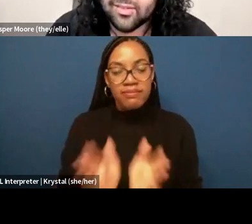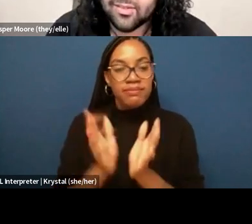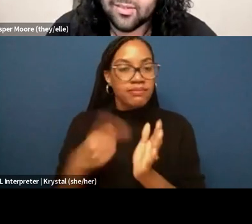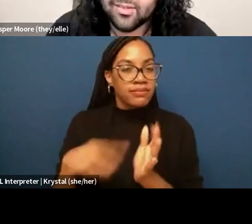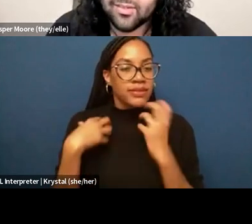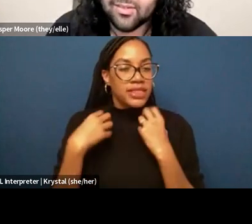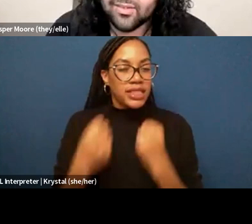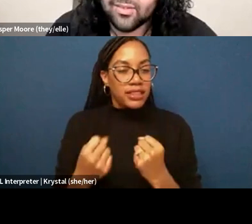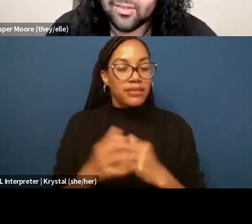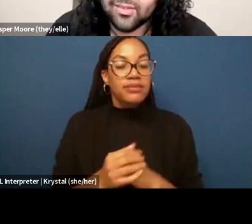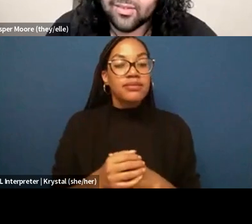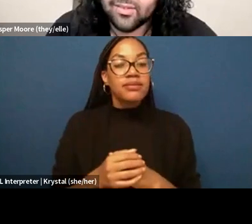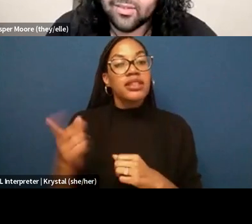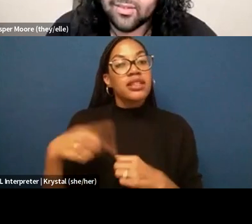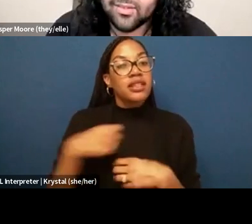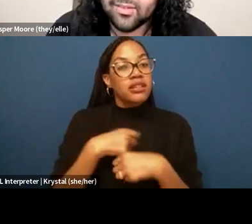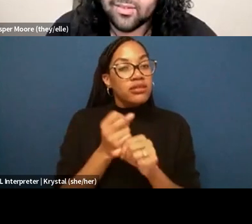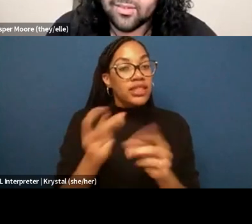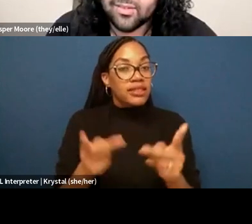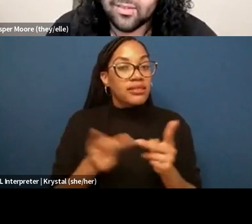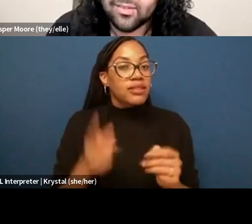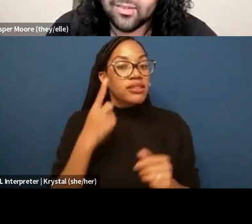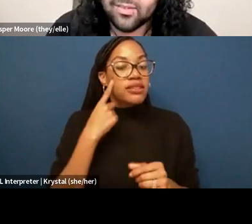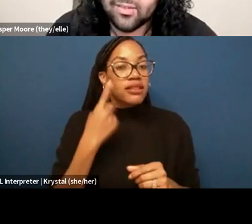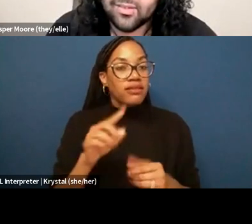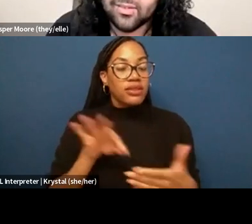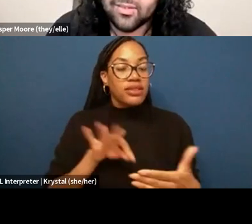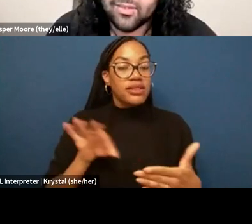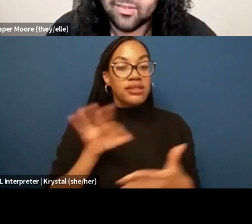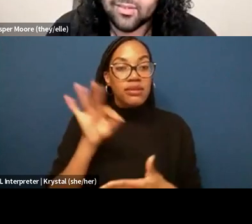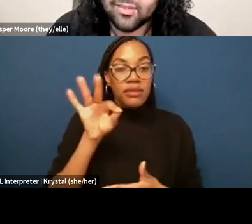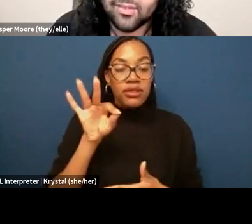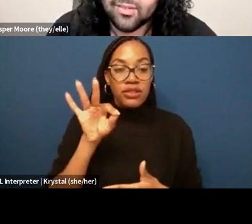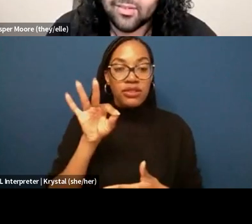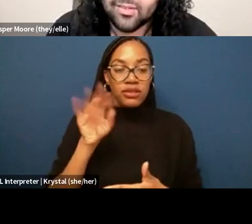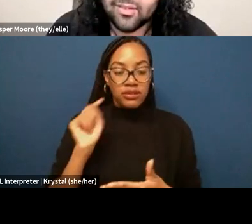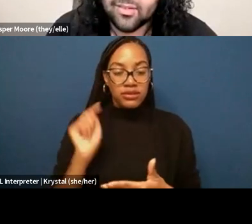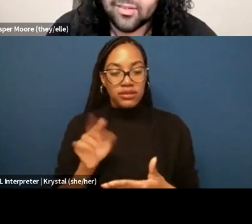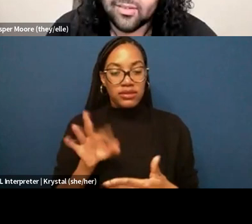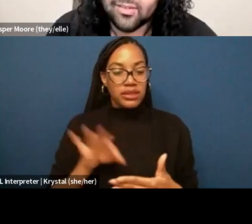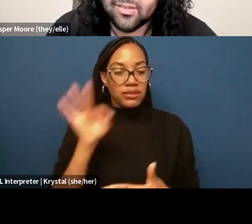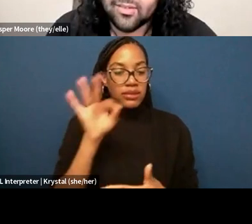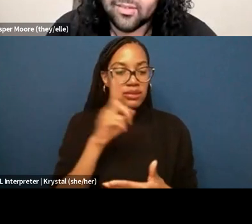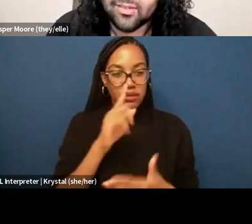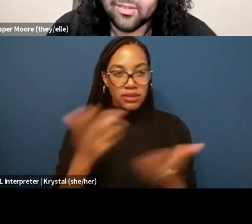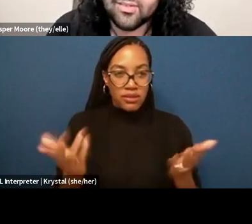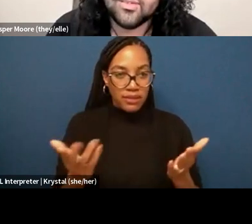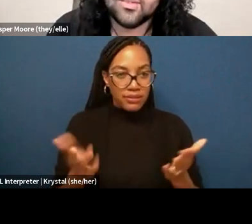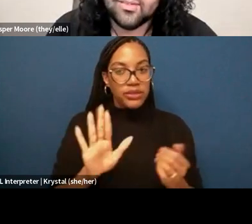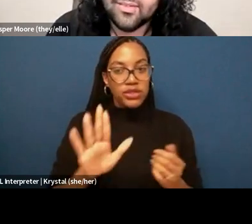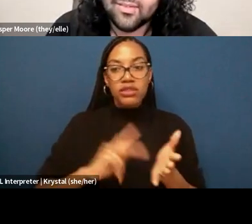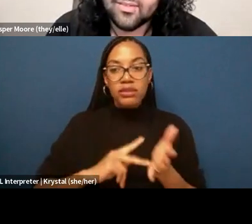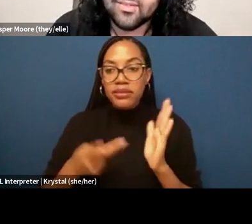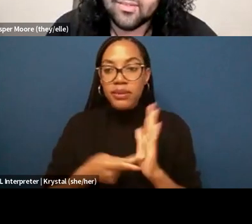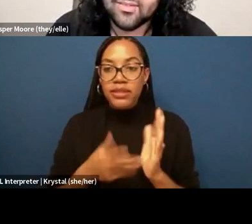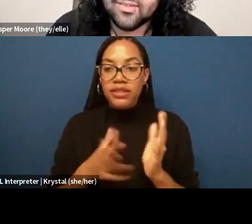and a space for the spiritual, which is leaning into your purpose